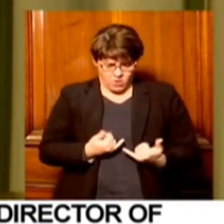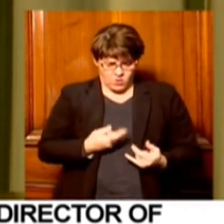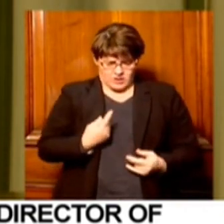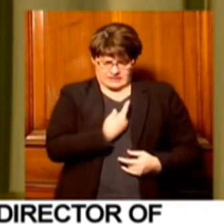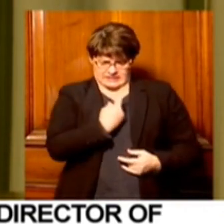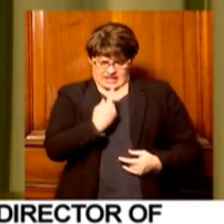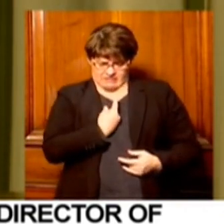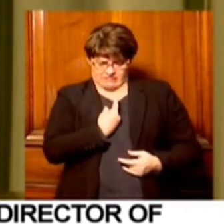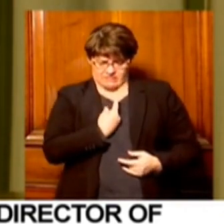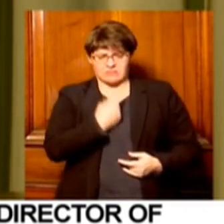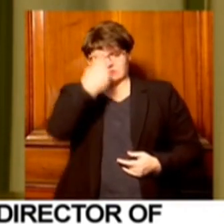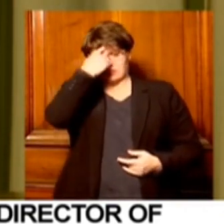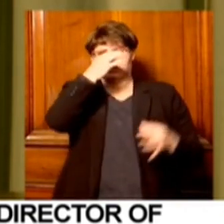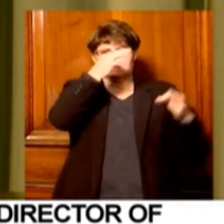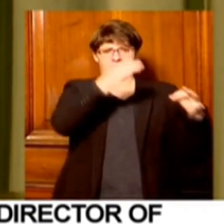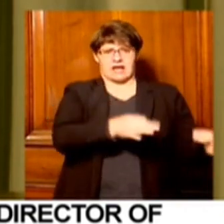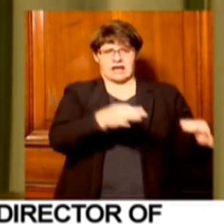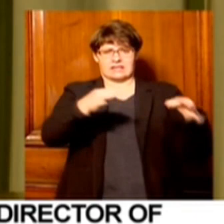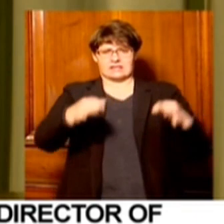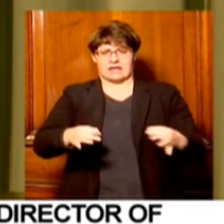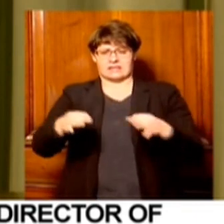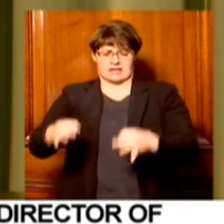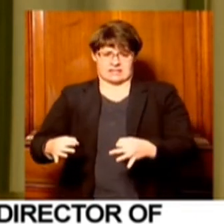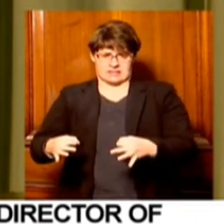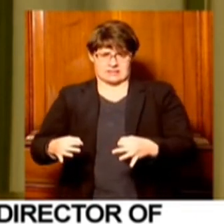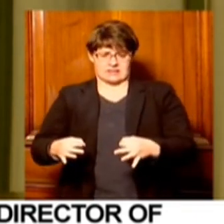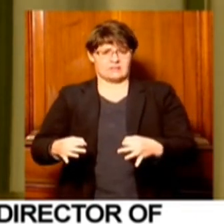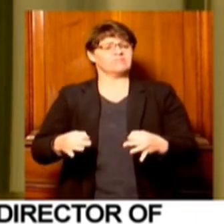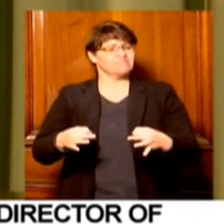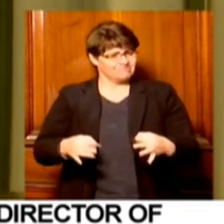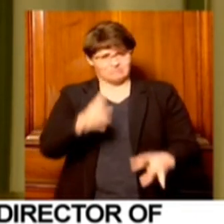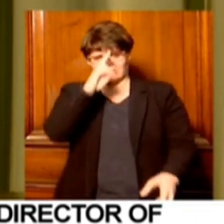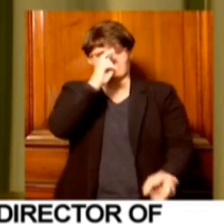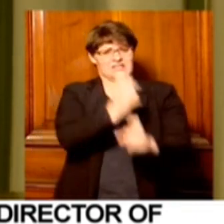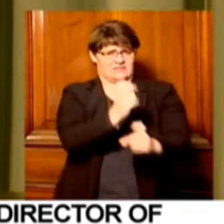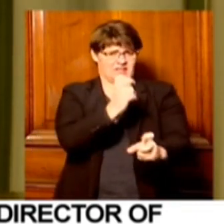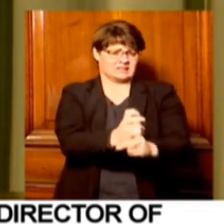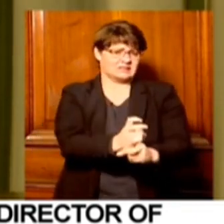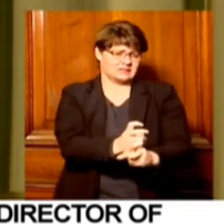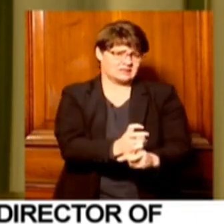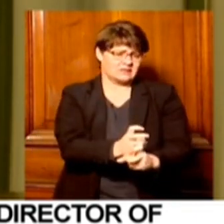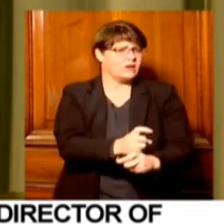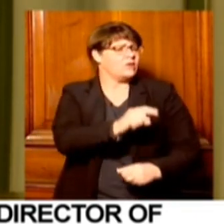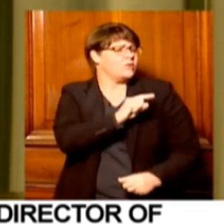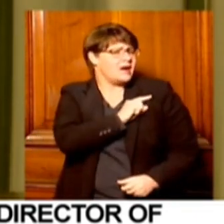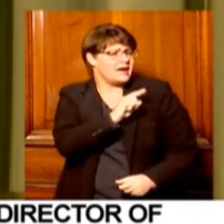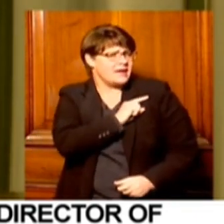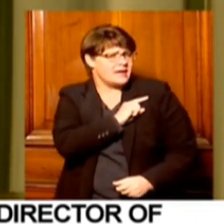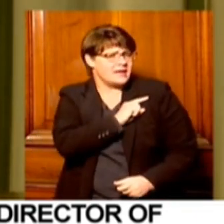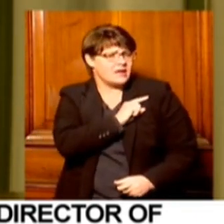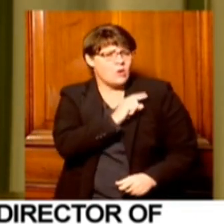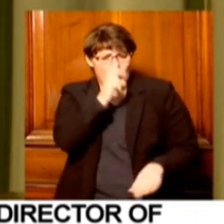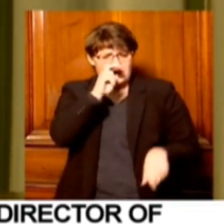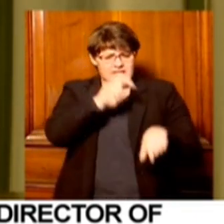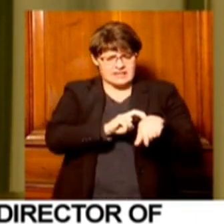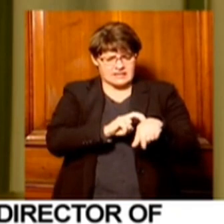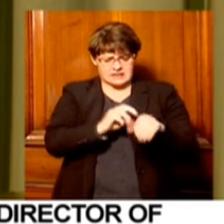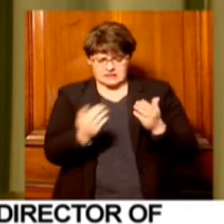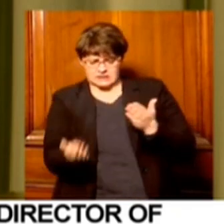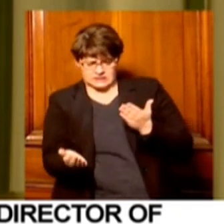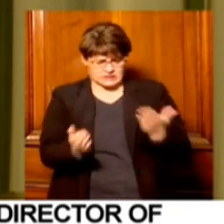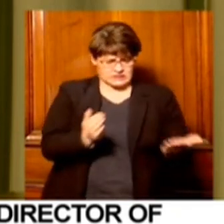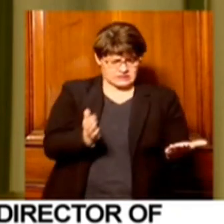as a nation have become that much harder as we try to walk the tightrope of